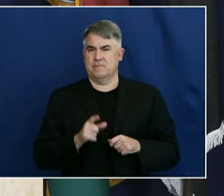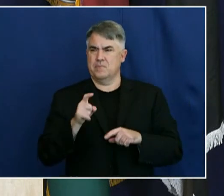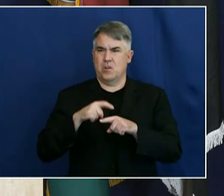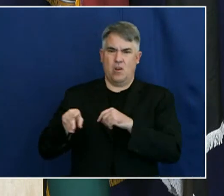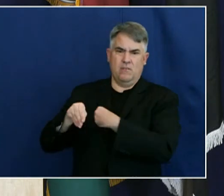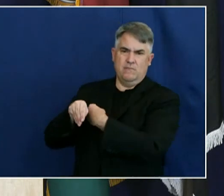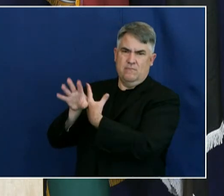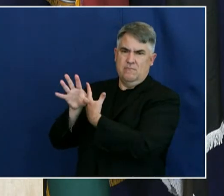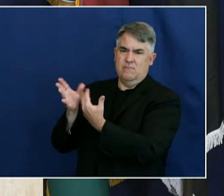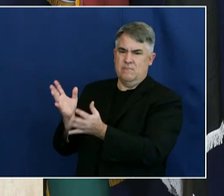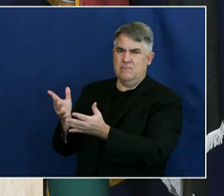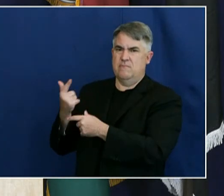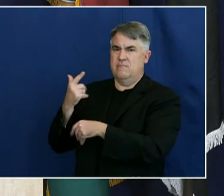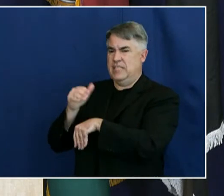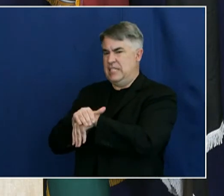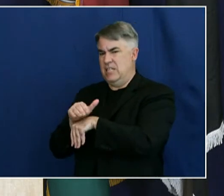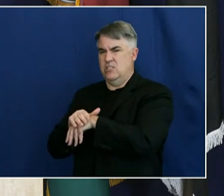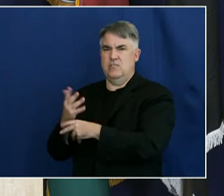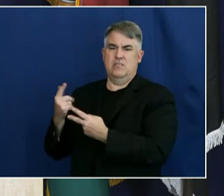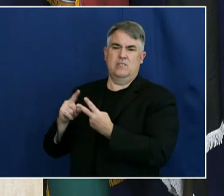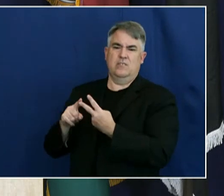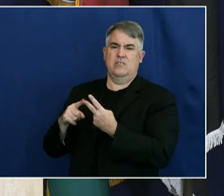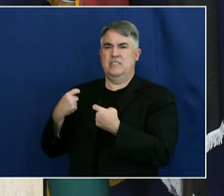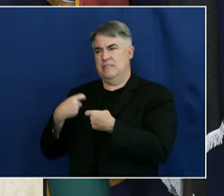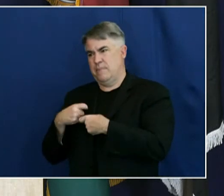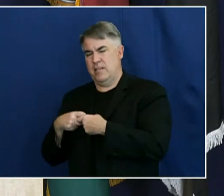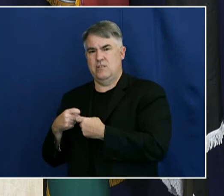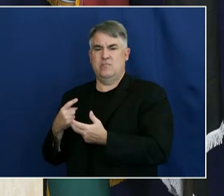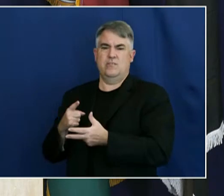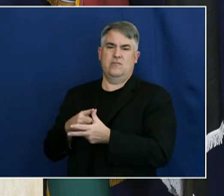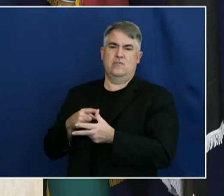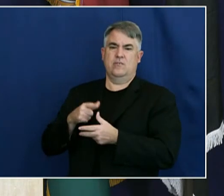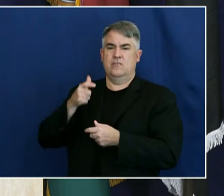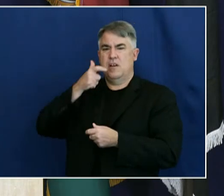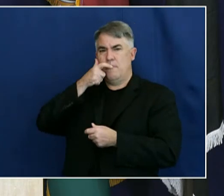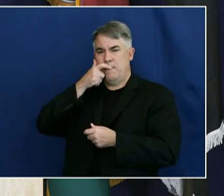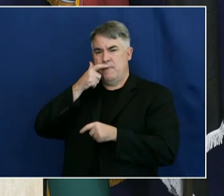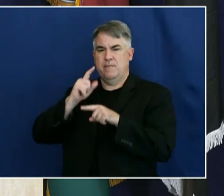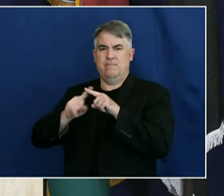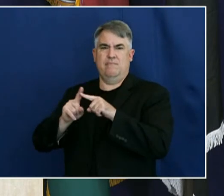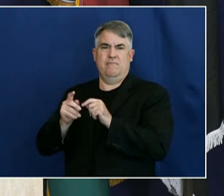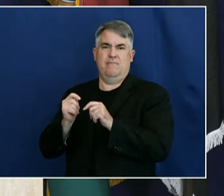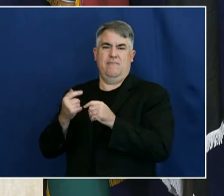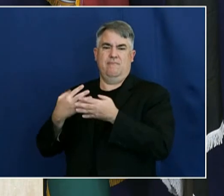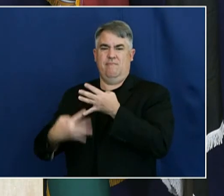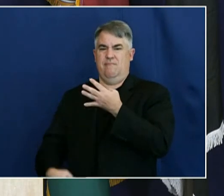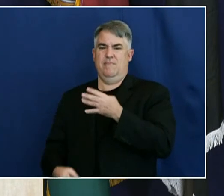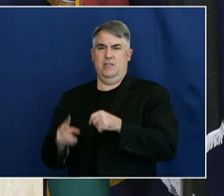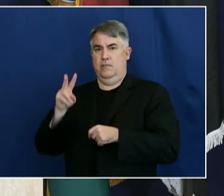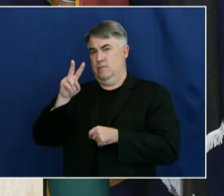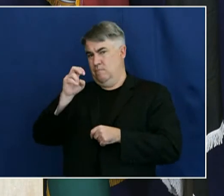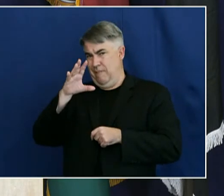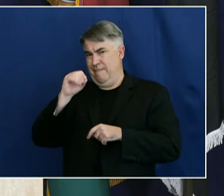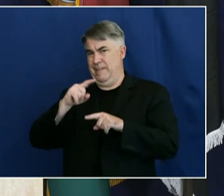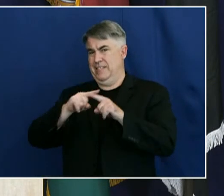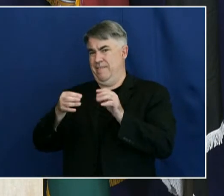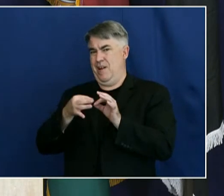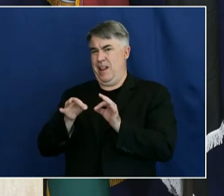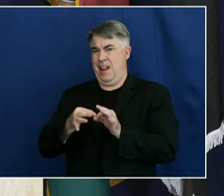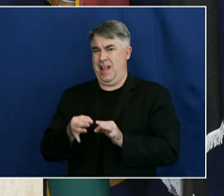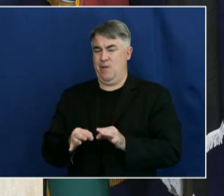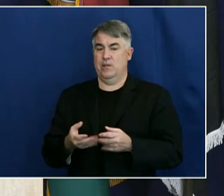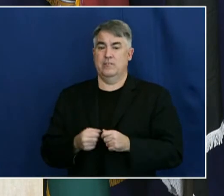Spanish, and they have translators who speak more than 250 languages available as needed.